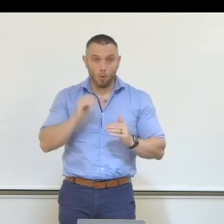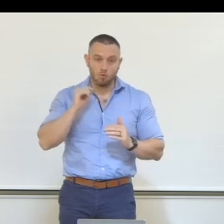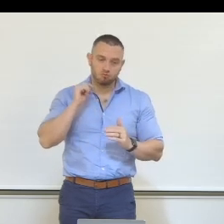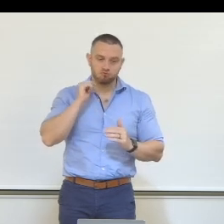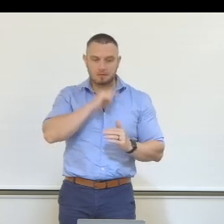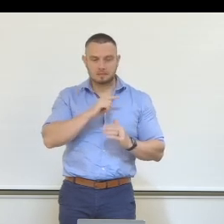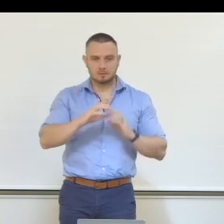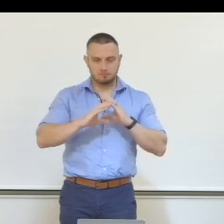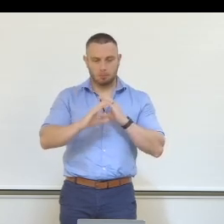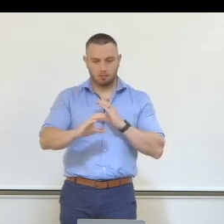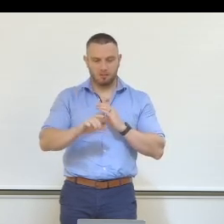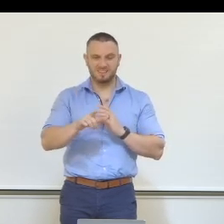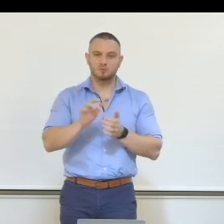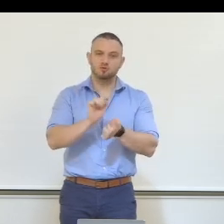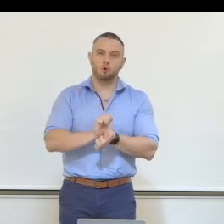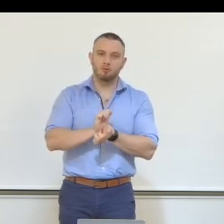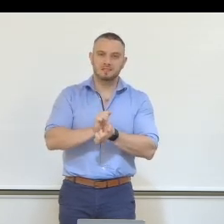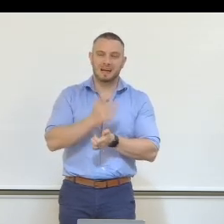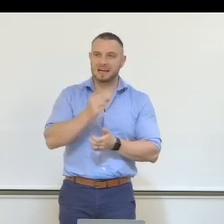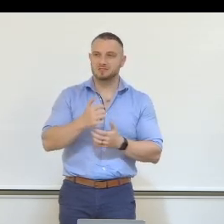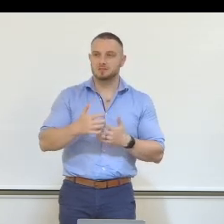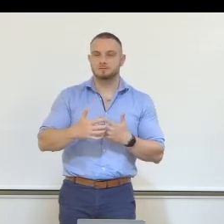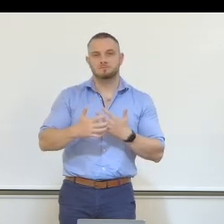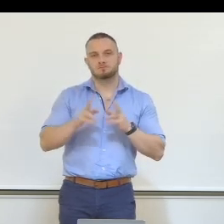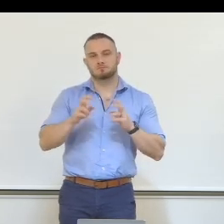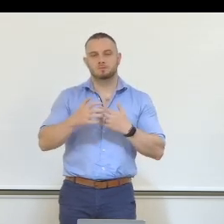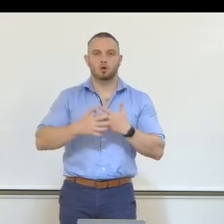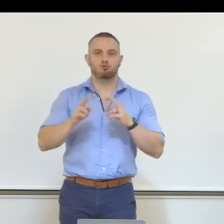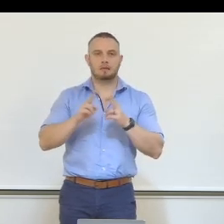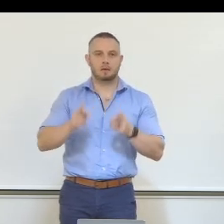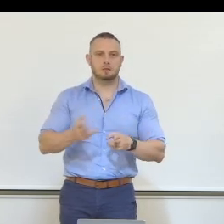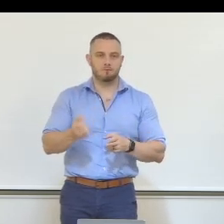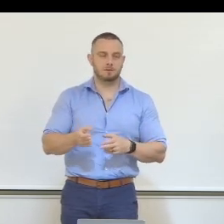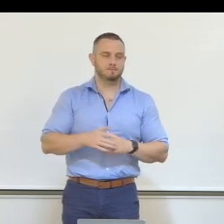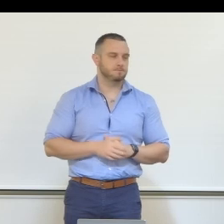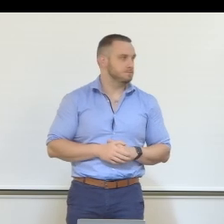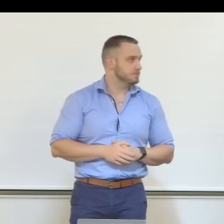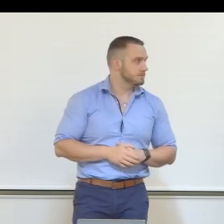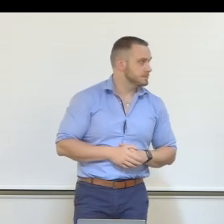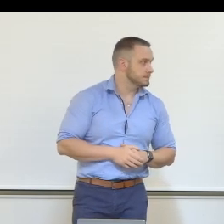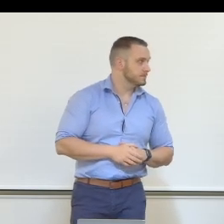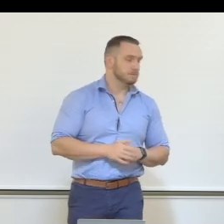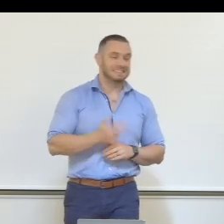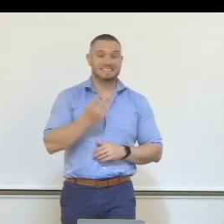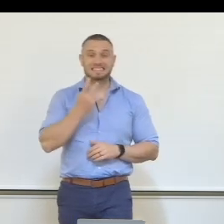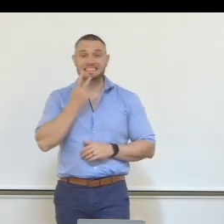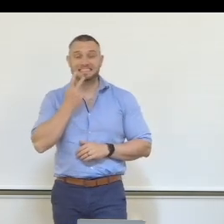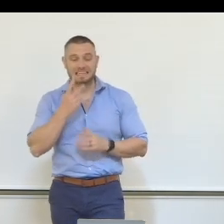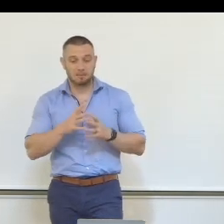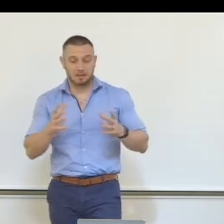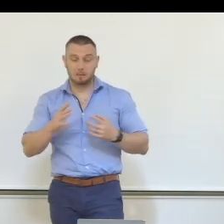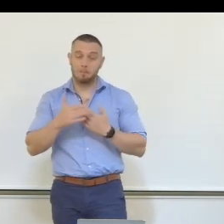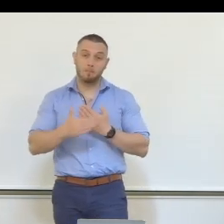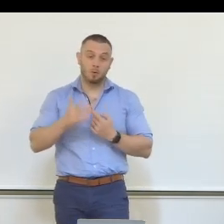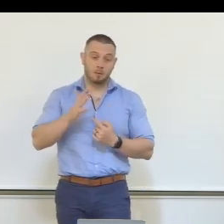storage module, but also had a greenhouse and gym. The second biggest and the most